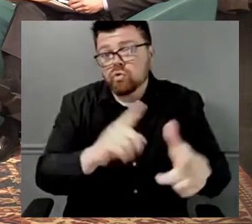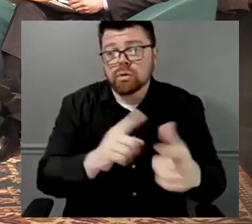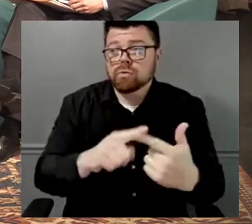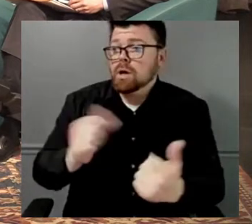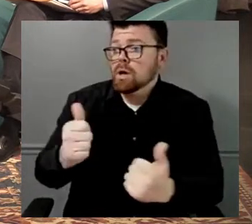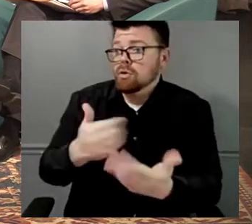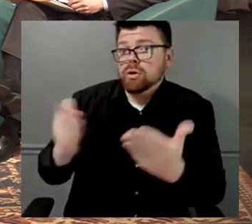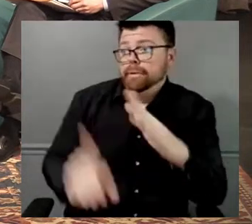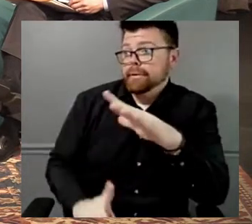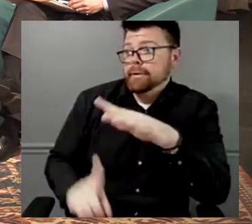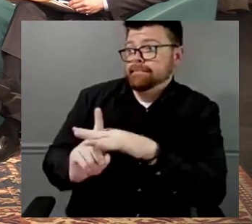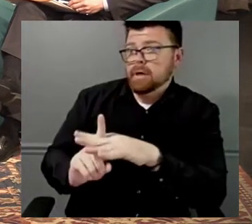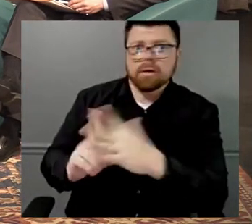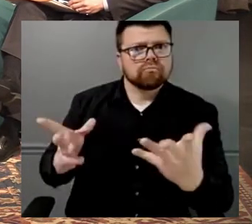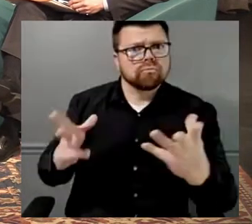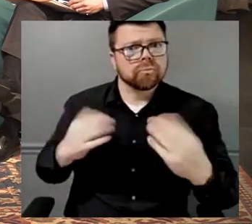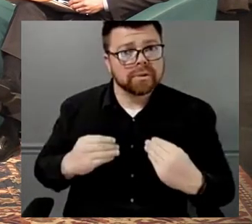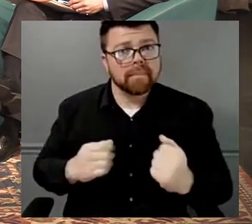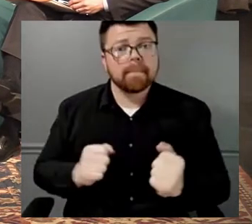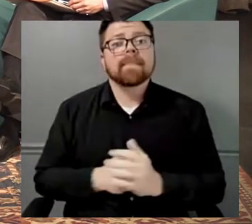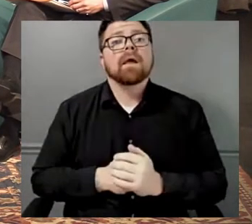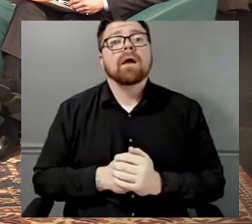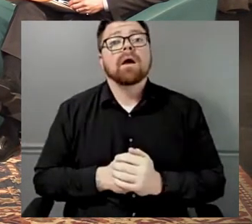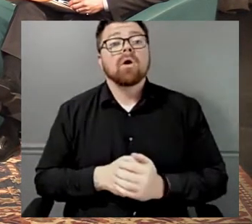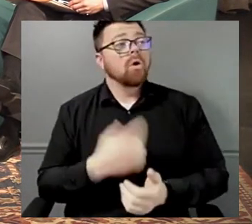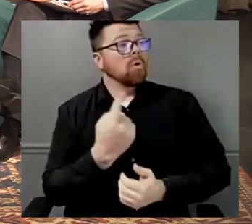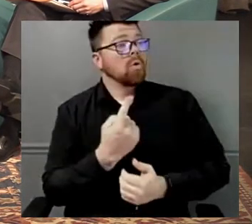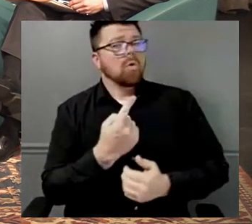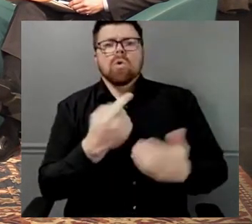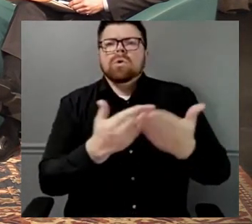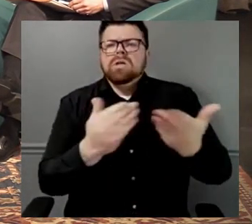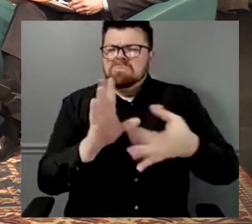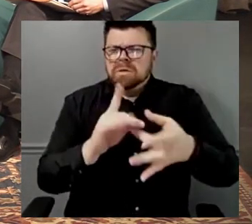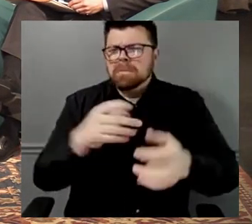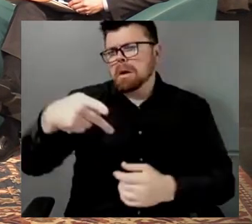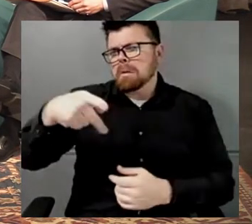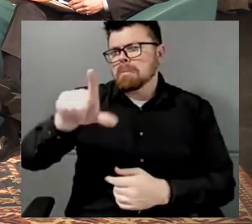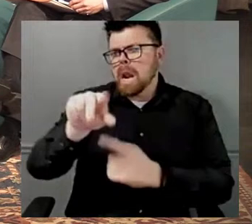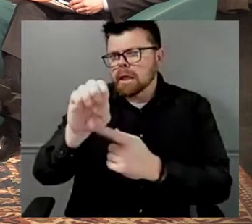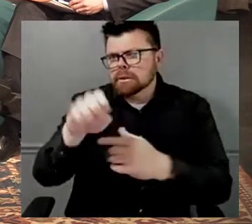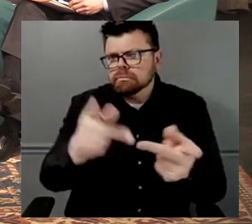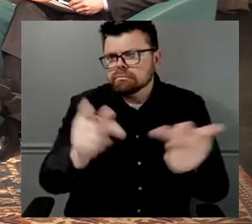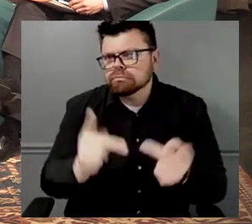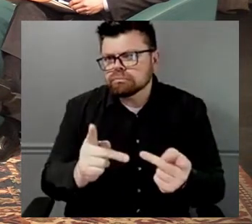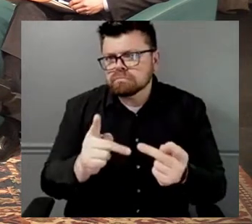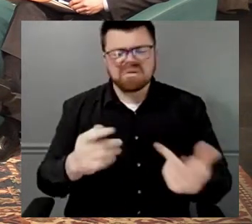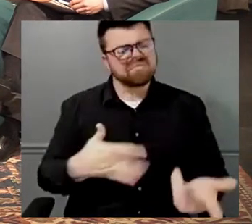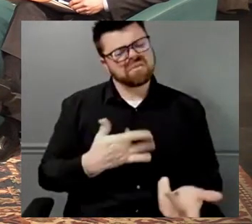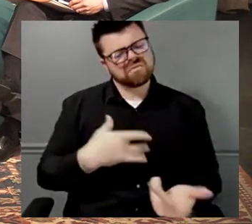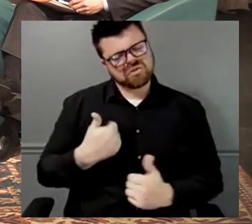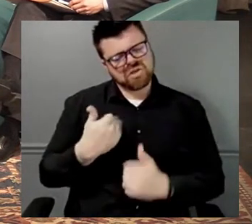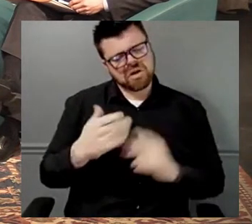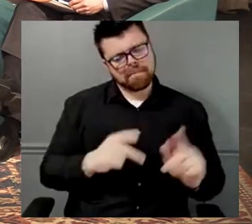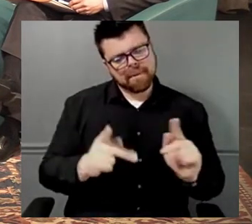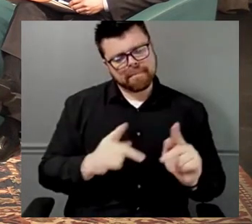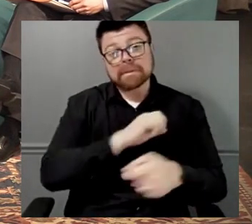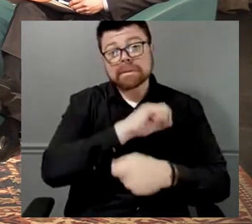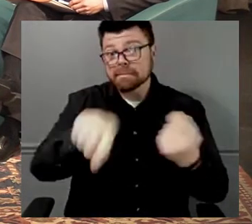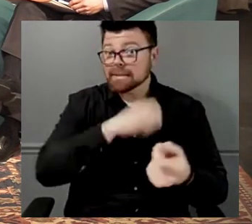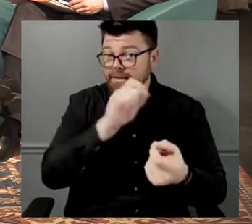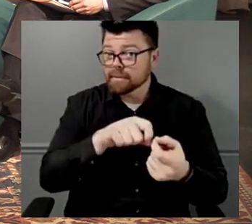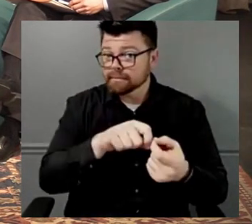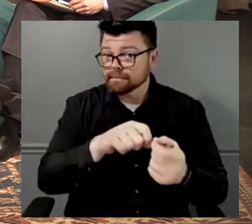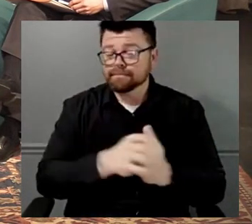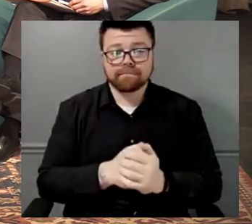me just say one quick word, Eric. You asked about place. And I think for young people especially,